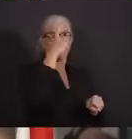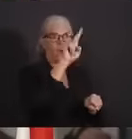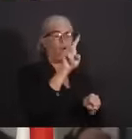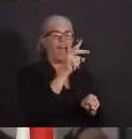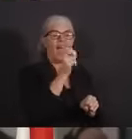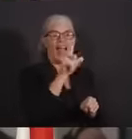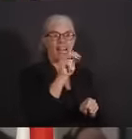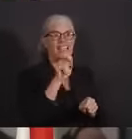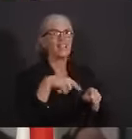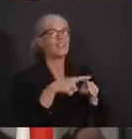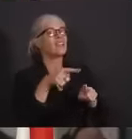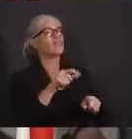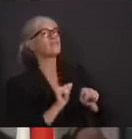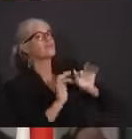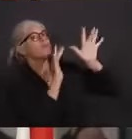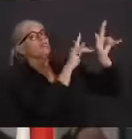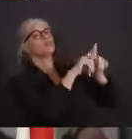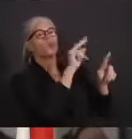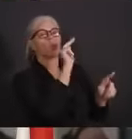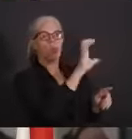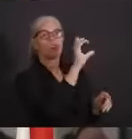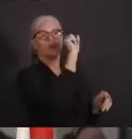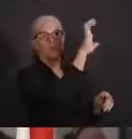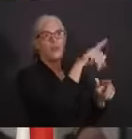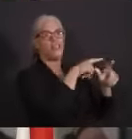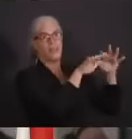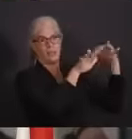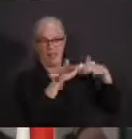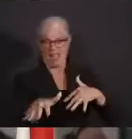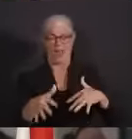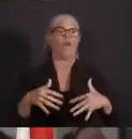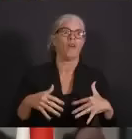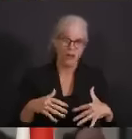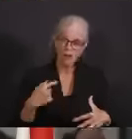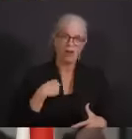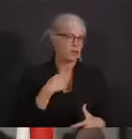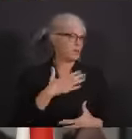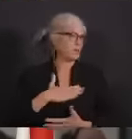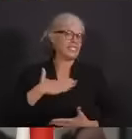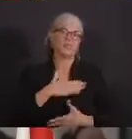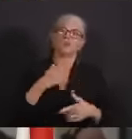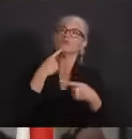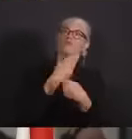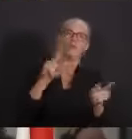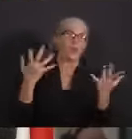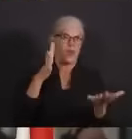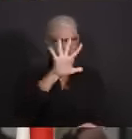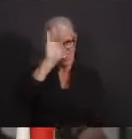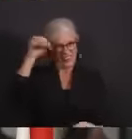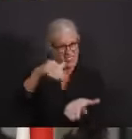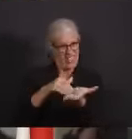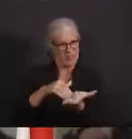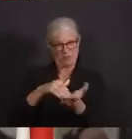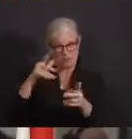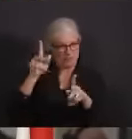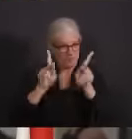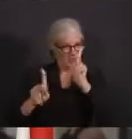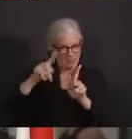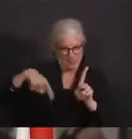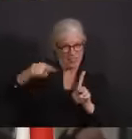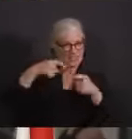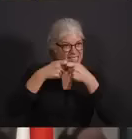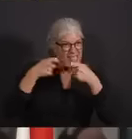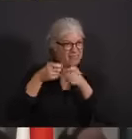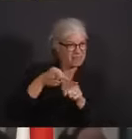happy to report that we have over 50,000 linemen that are in the state of Florida, and as soon as it's safe to do so, they will commence